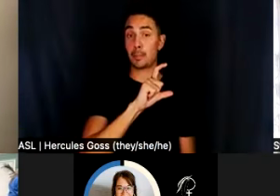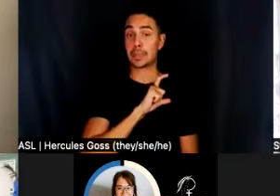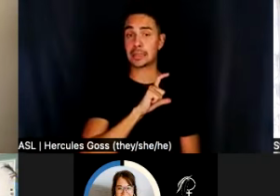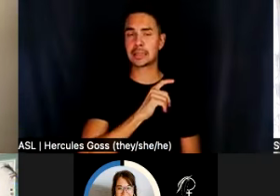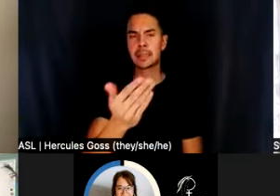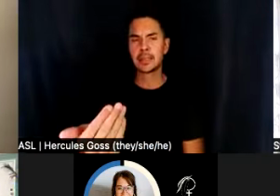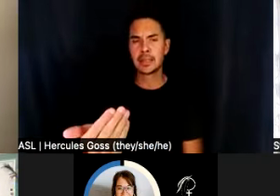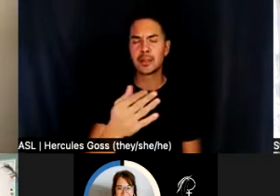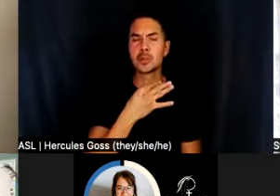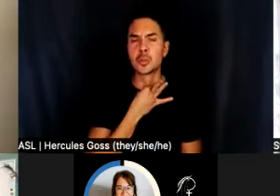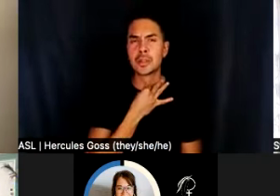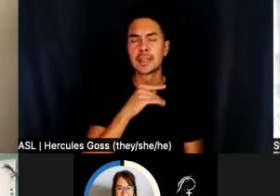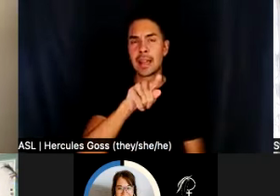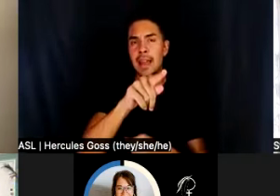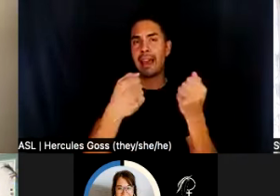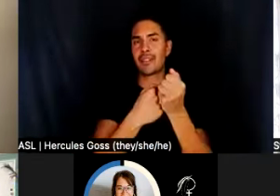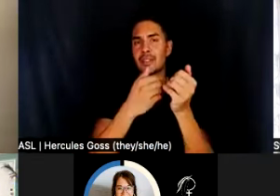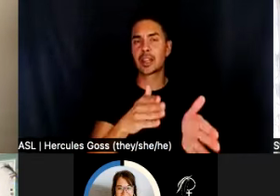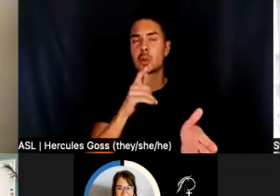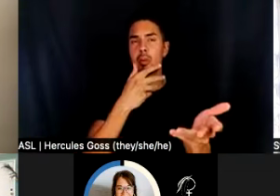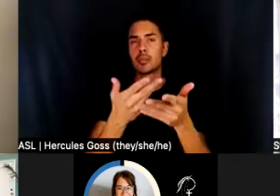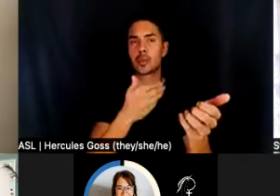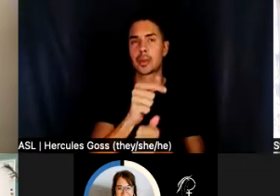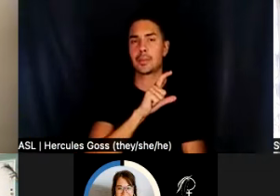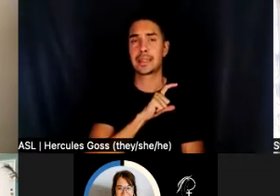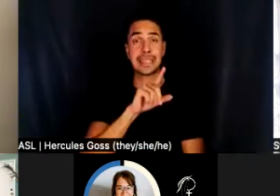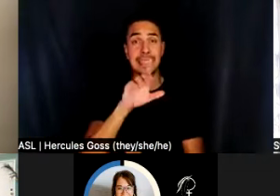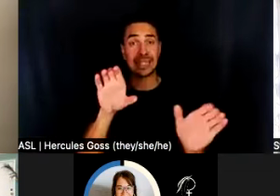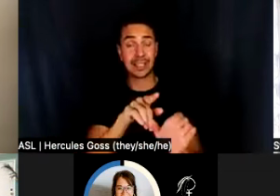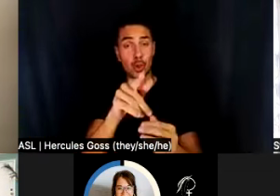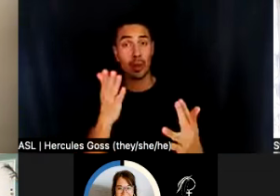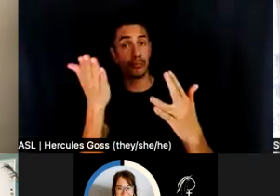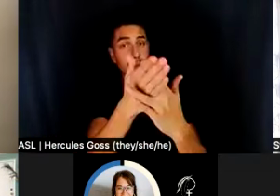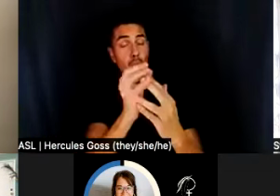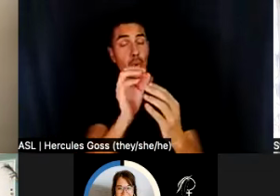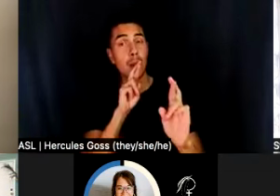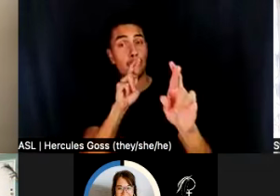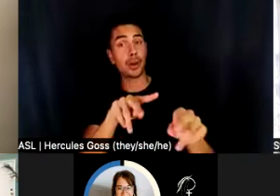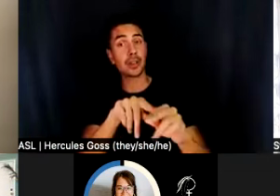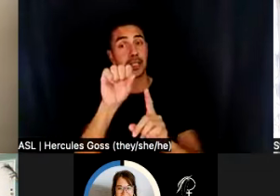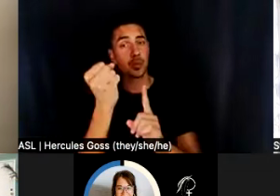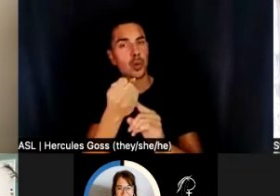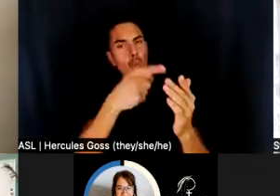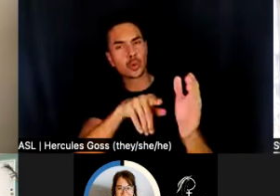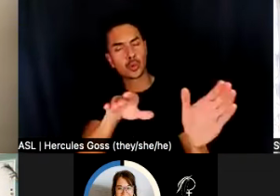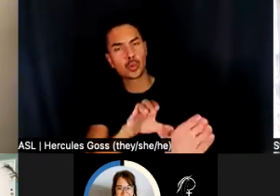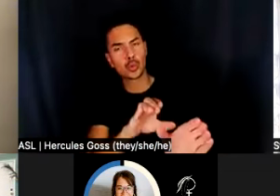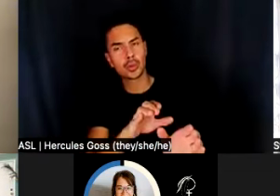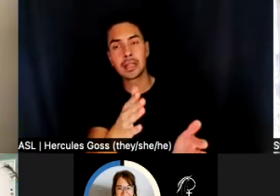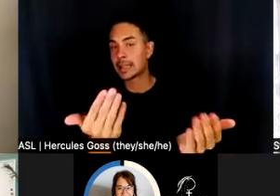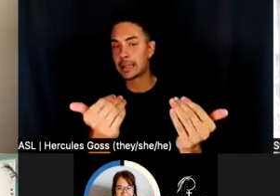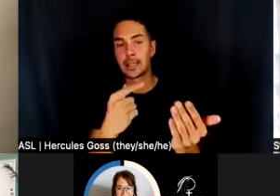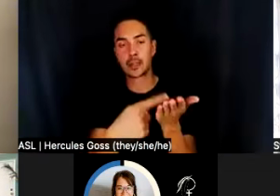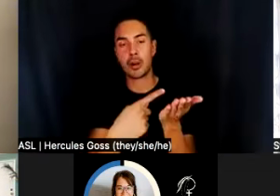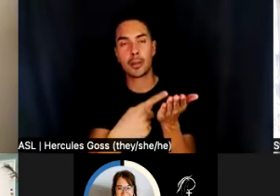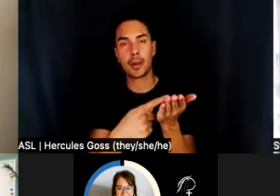you, as an advocate, maybe interrupted or responded to that situation? Because talk about